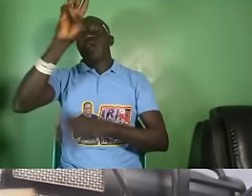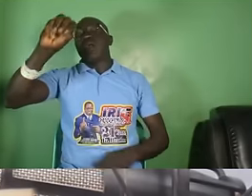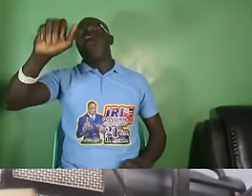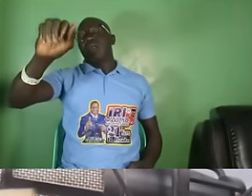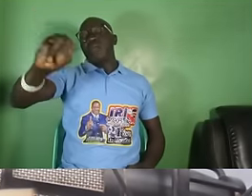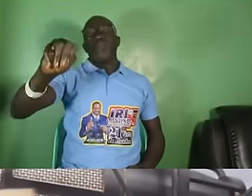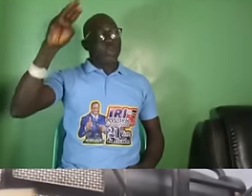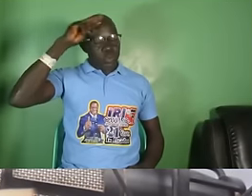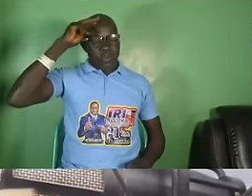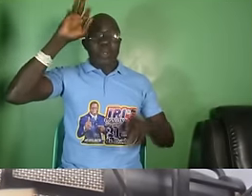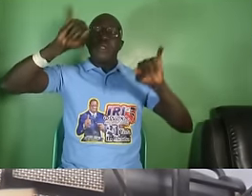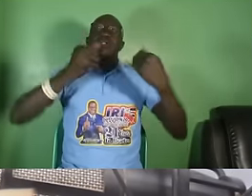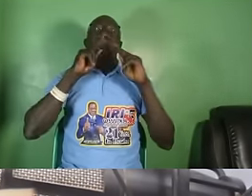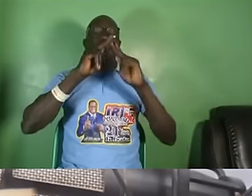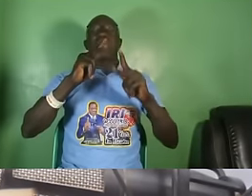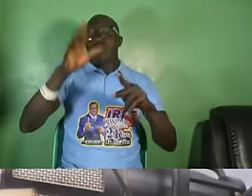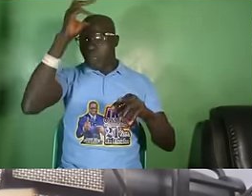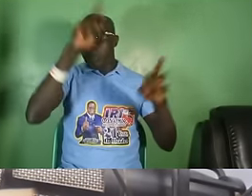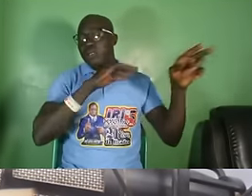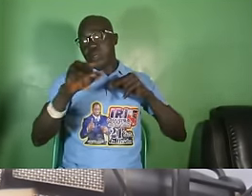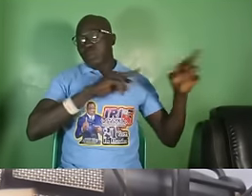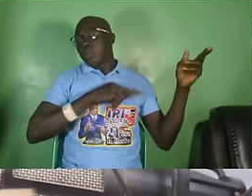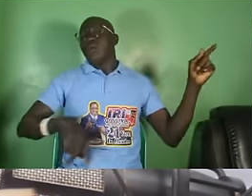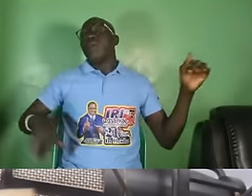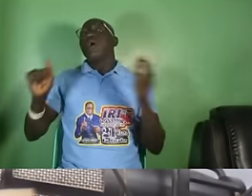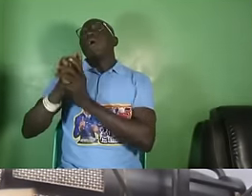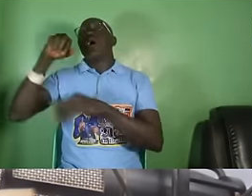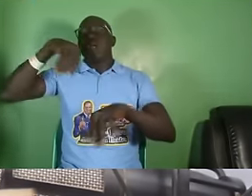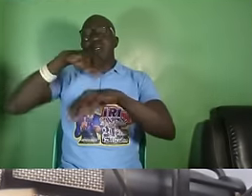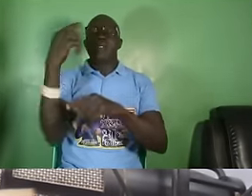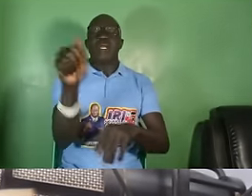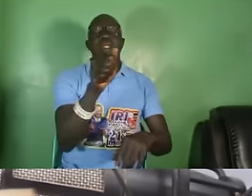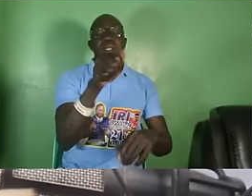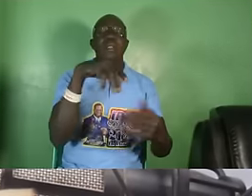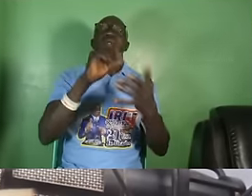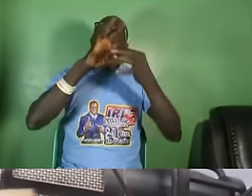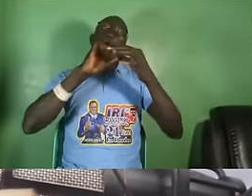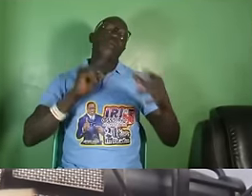SMO, Mustafa, JP, Baba Shebi Oba, from 10 p.m.